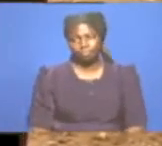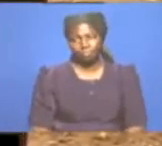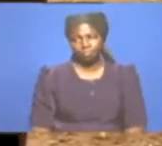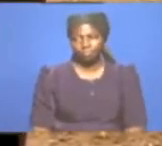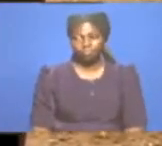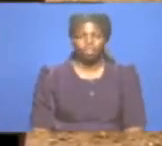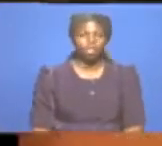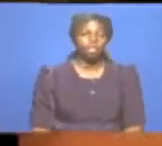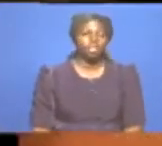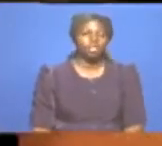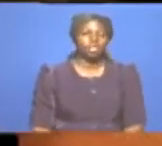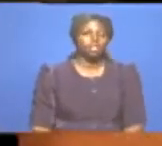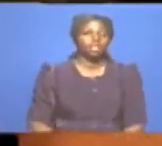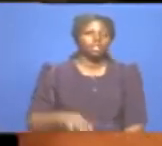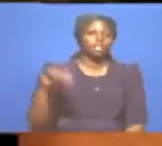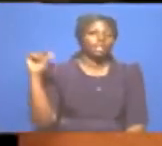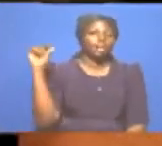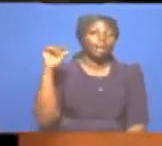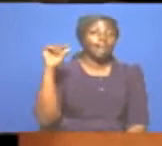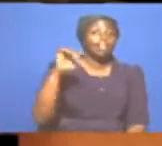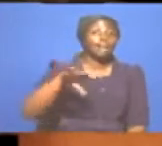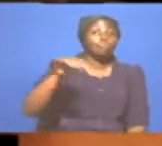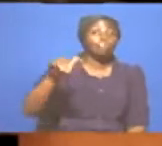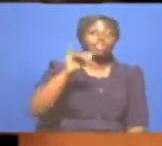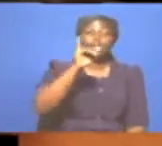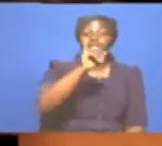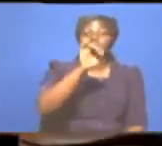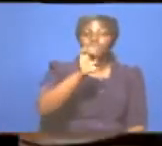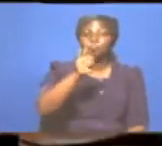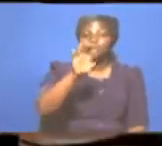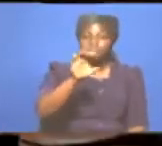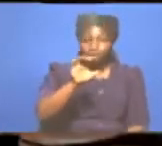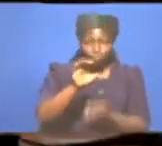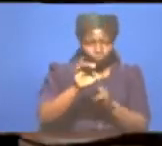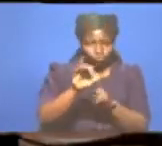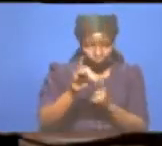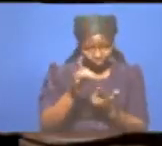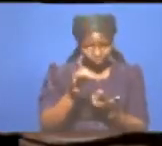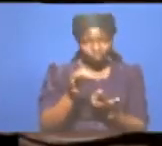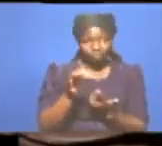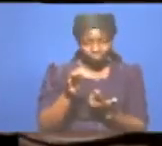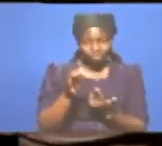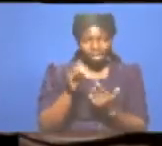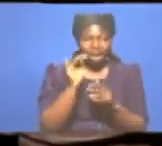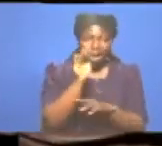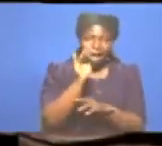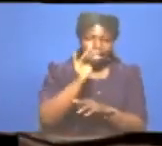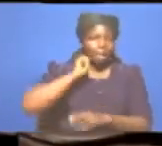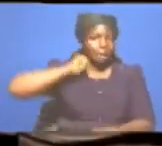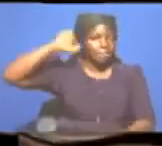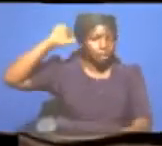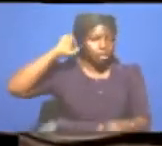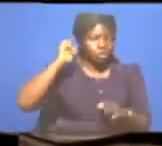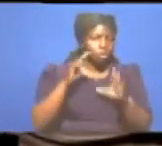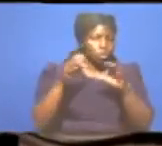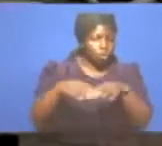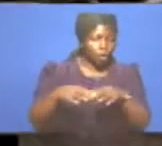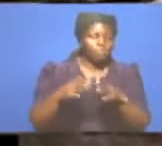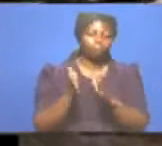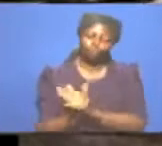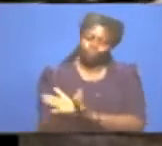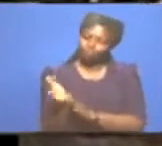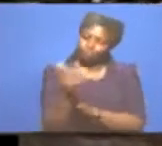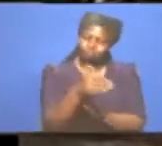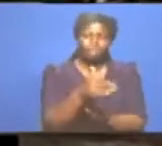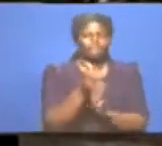5-1-5-4-5-4-8-1. In Garissa County, the Independent Electoral and Boundaries Commission is urging the political class to mobilize the public to